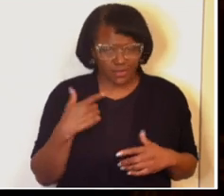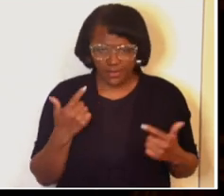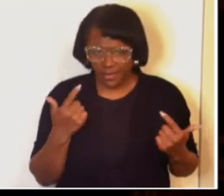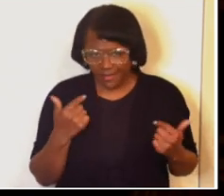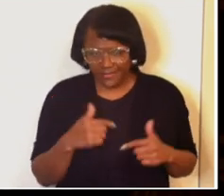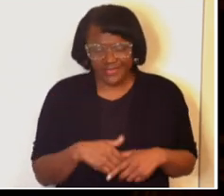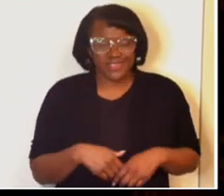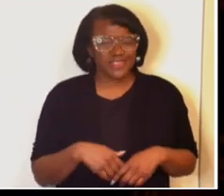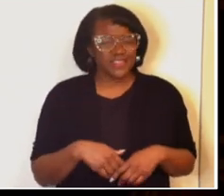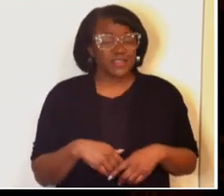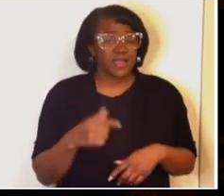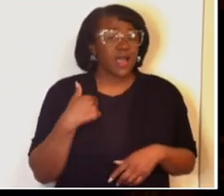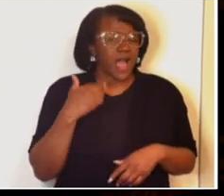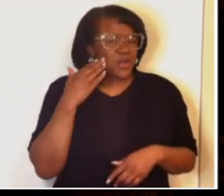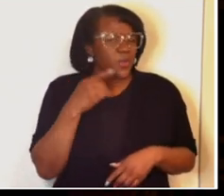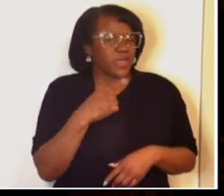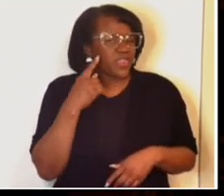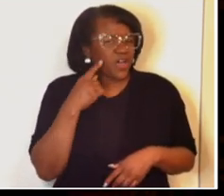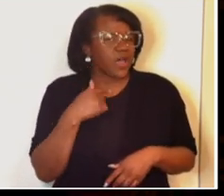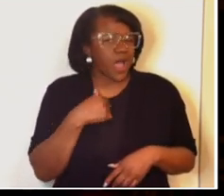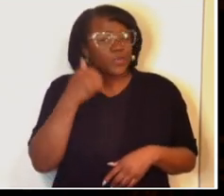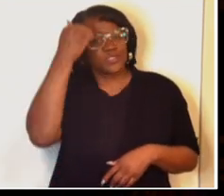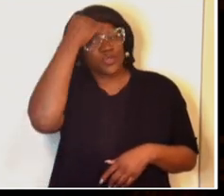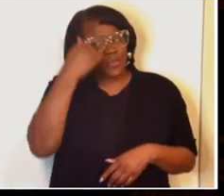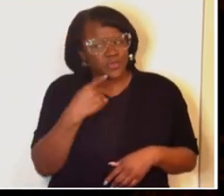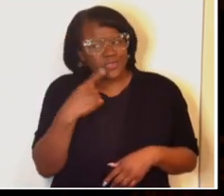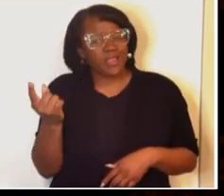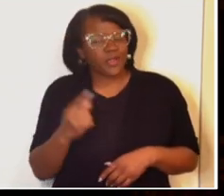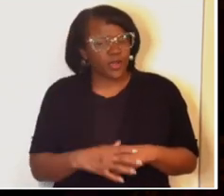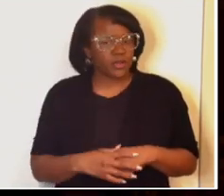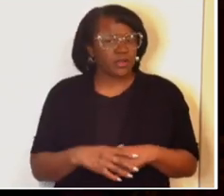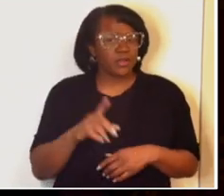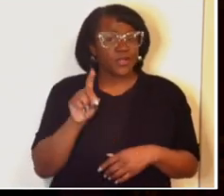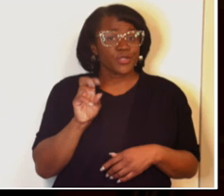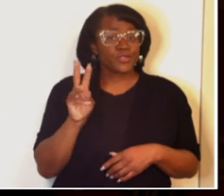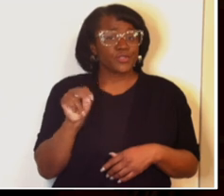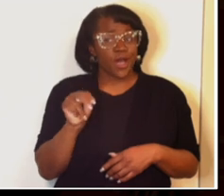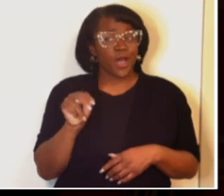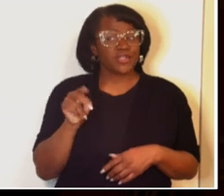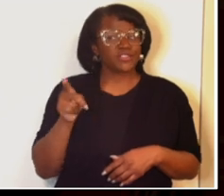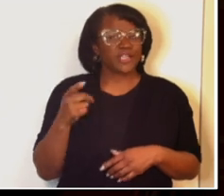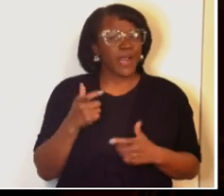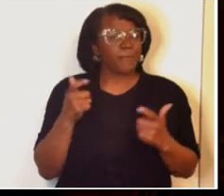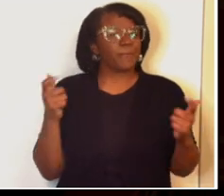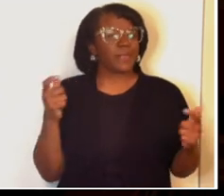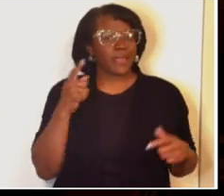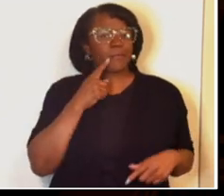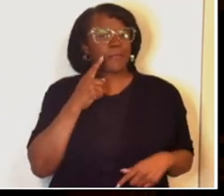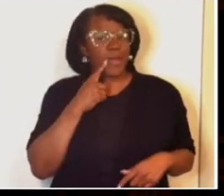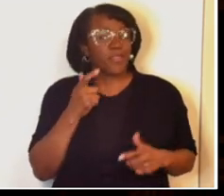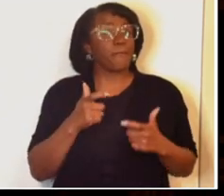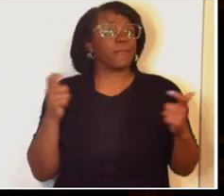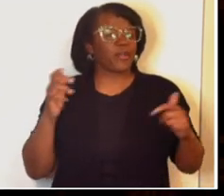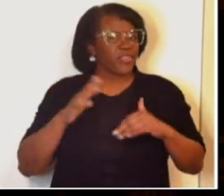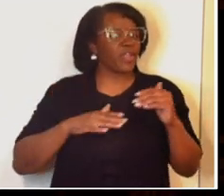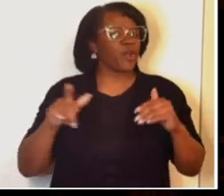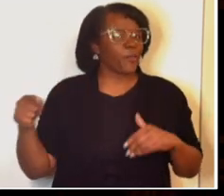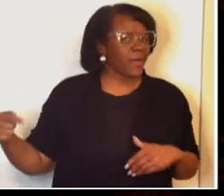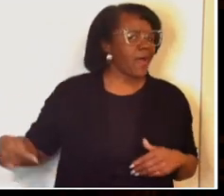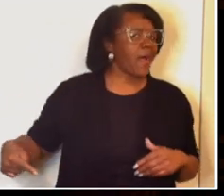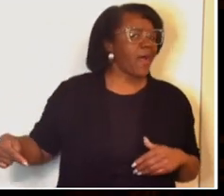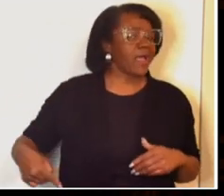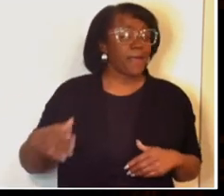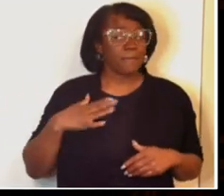thought I was stupid for telling her. Dawn's mouth was bigger than her behind, but with all my girlfriends out of state and me with no